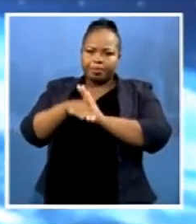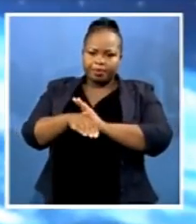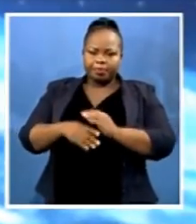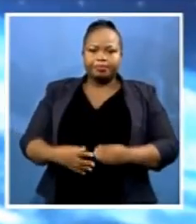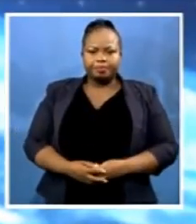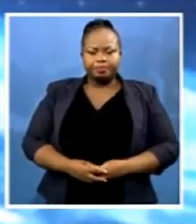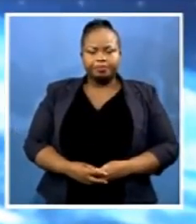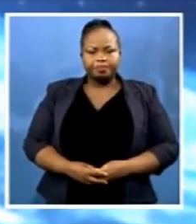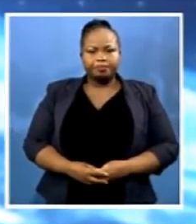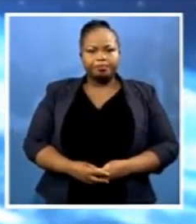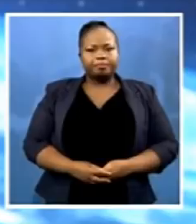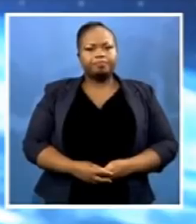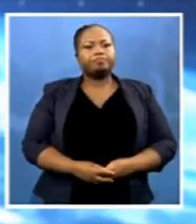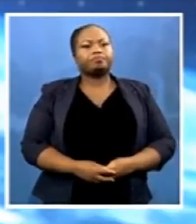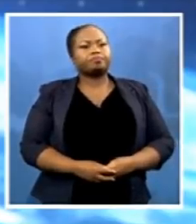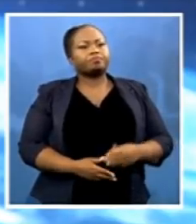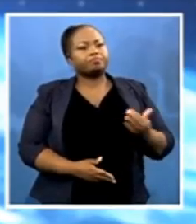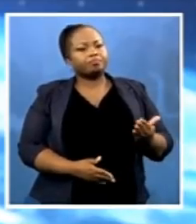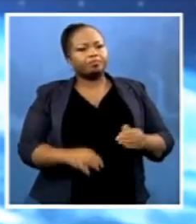Just a follow-up question from